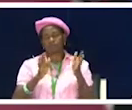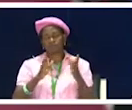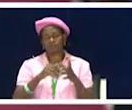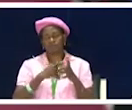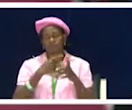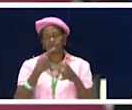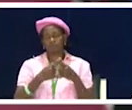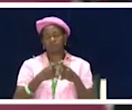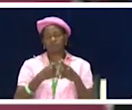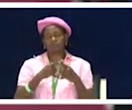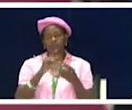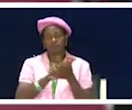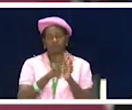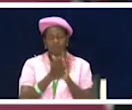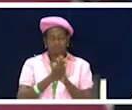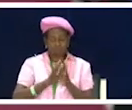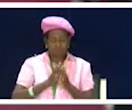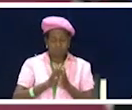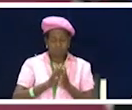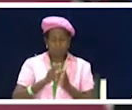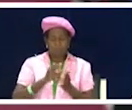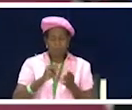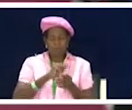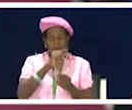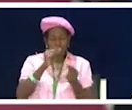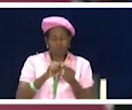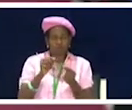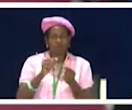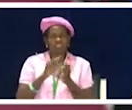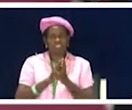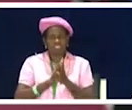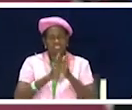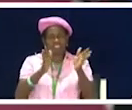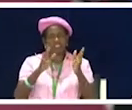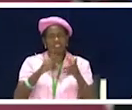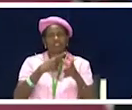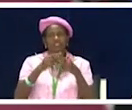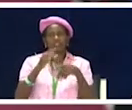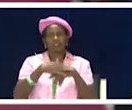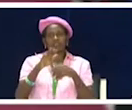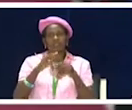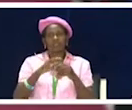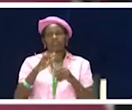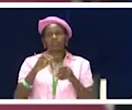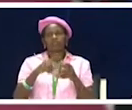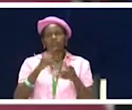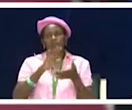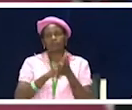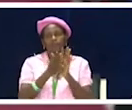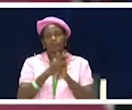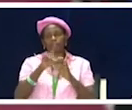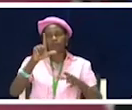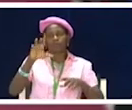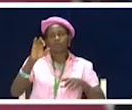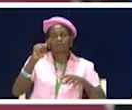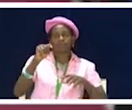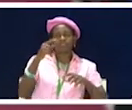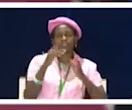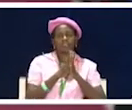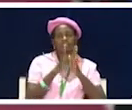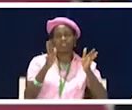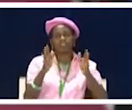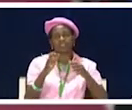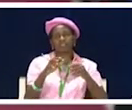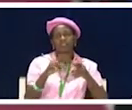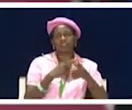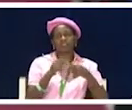become major general. After major general, you can become lieutenant general. After